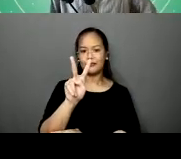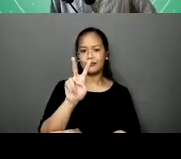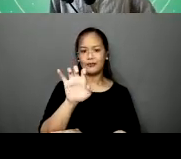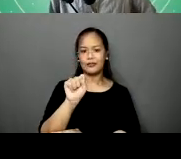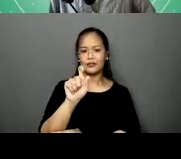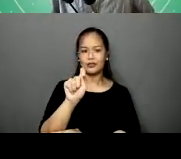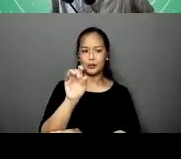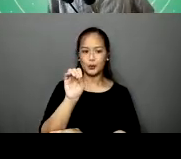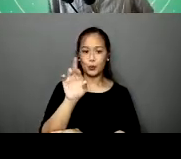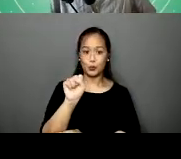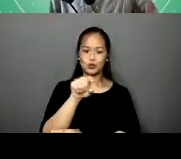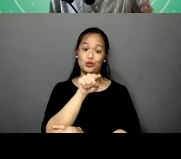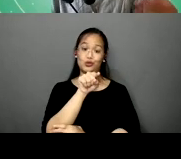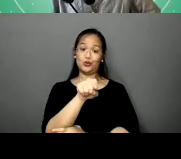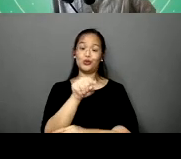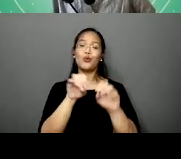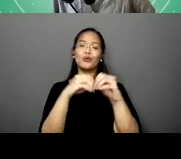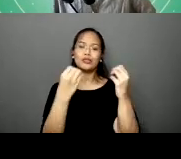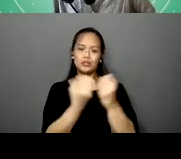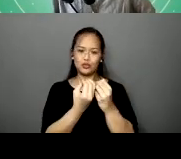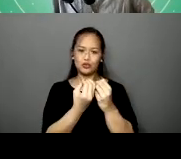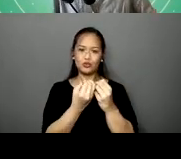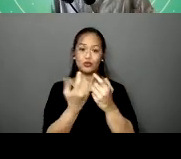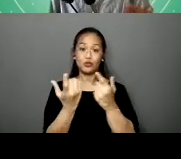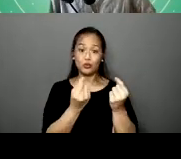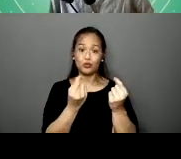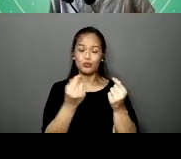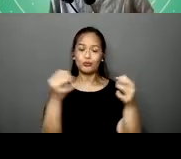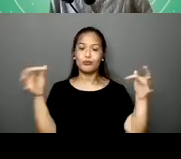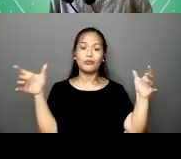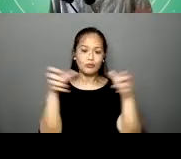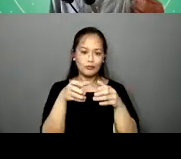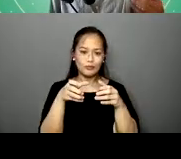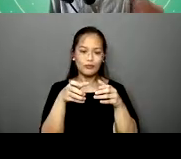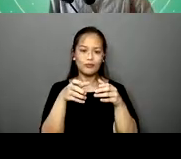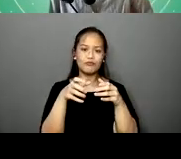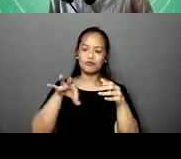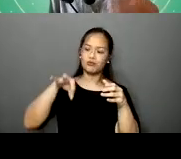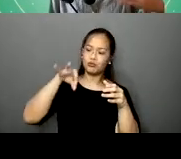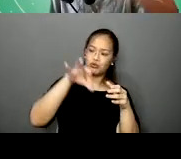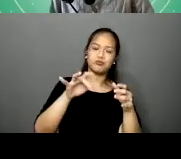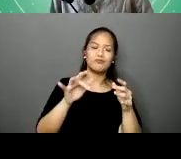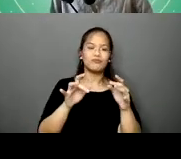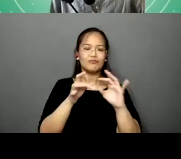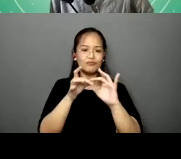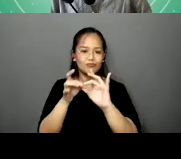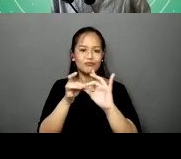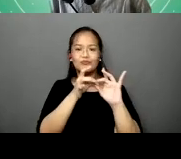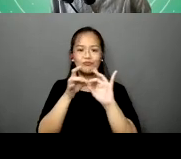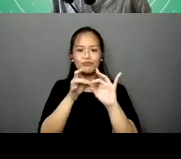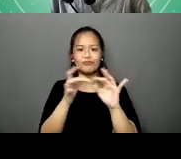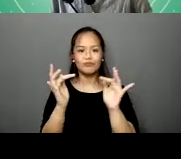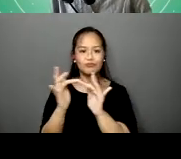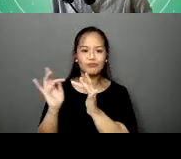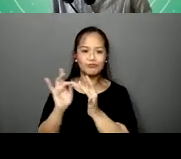these are organizations that have actually gotten together, investor networks that focus on sustainability as part of